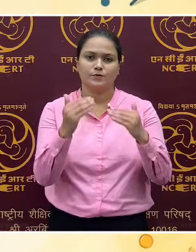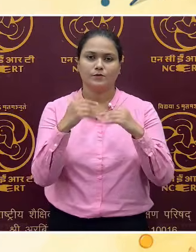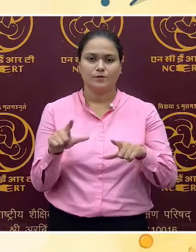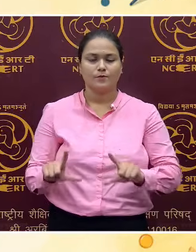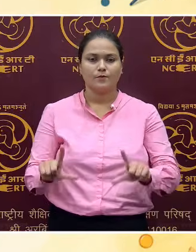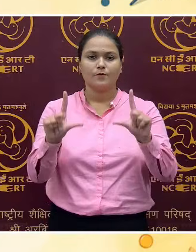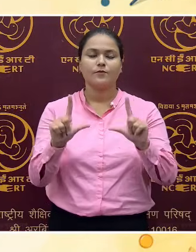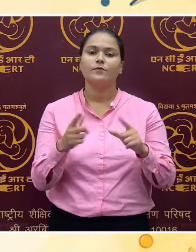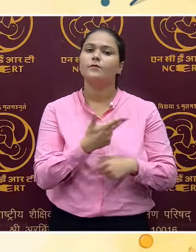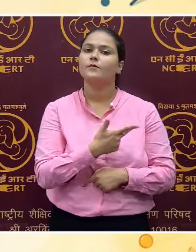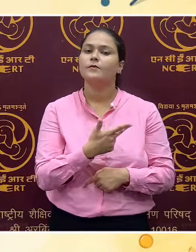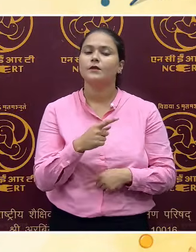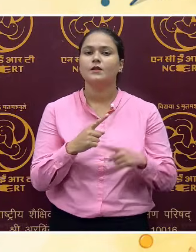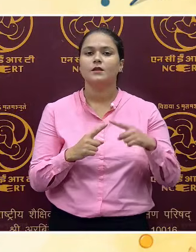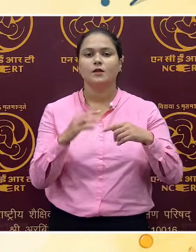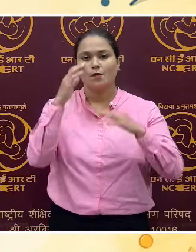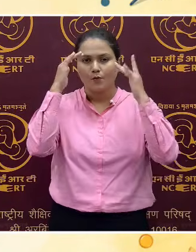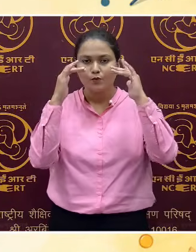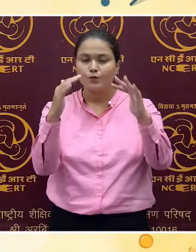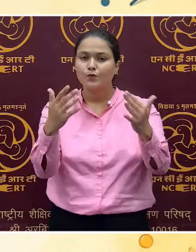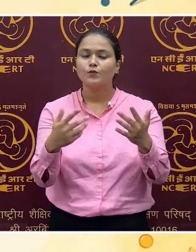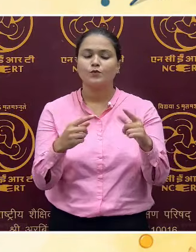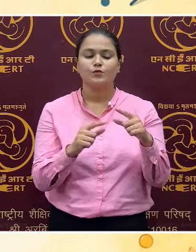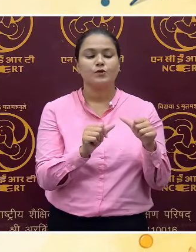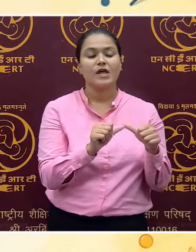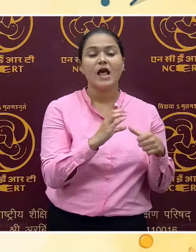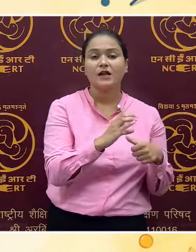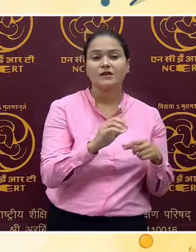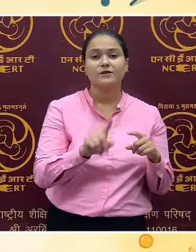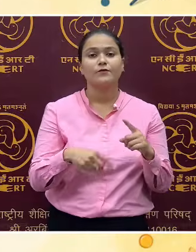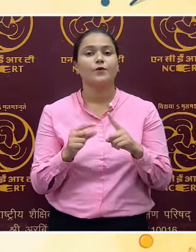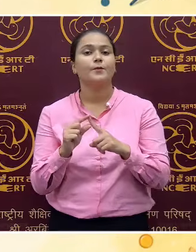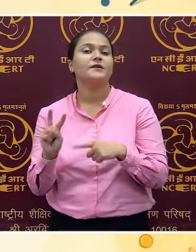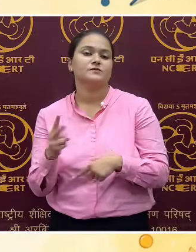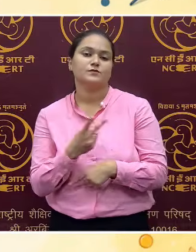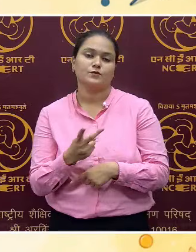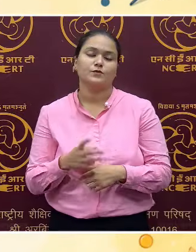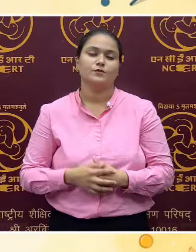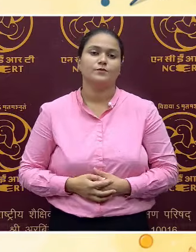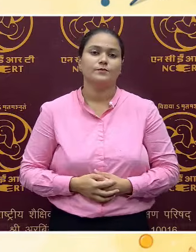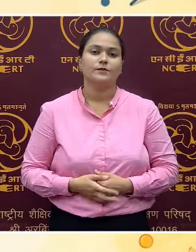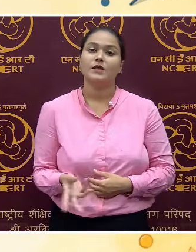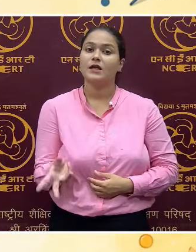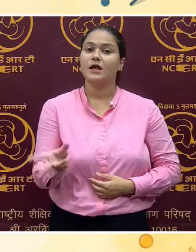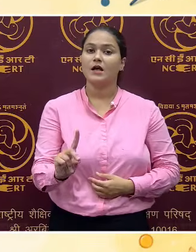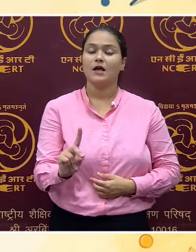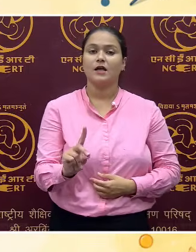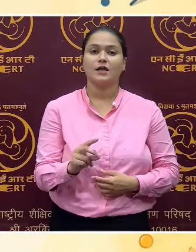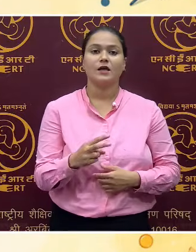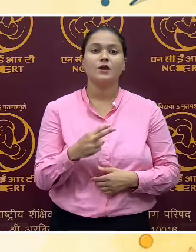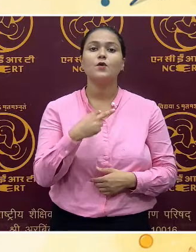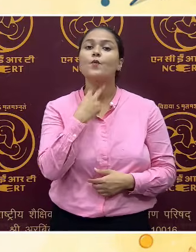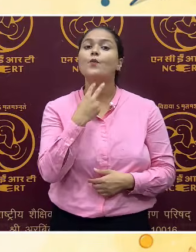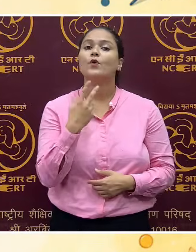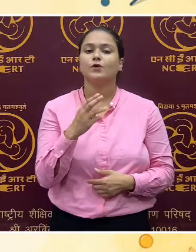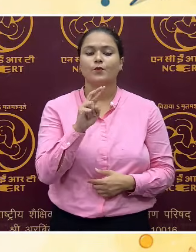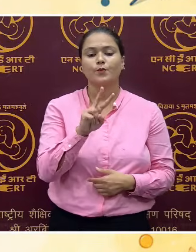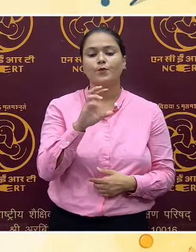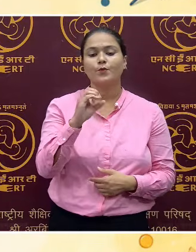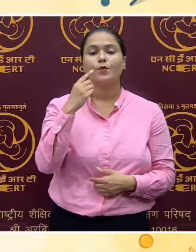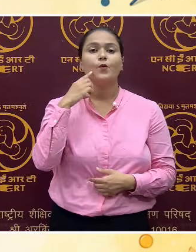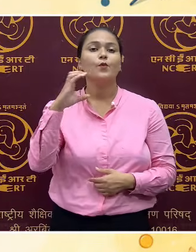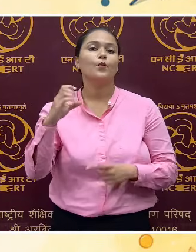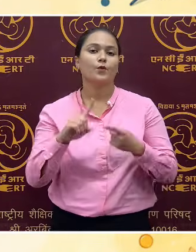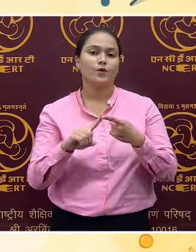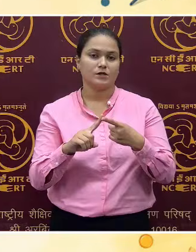the theory of passive to active voice. So, once again, what is voice? A grammar of